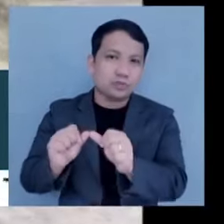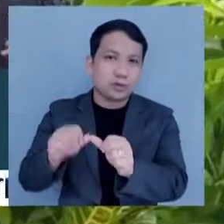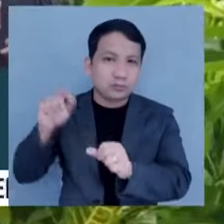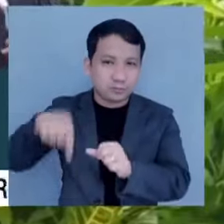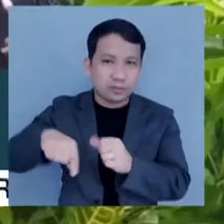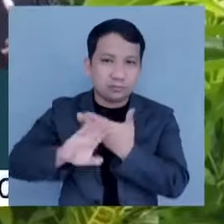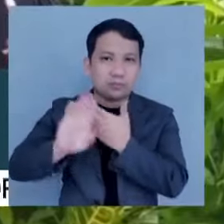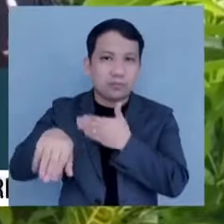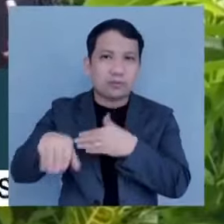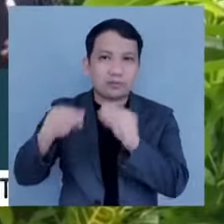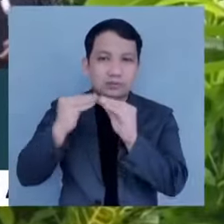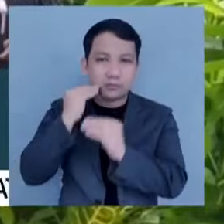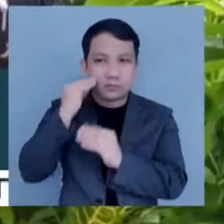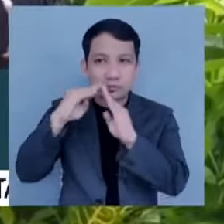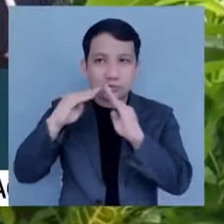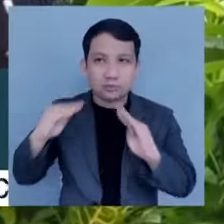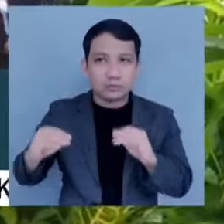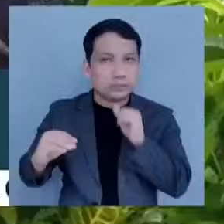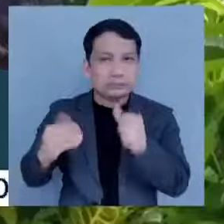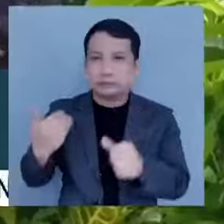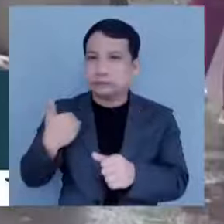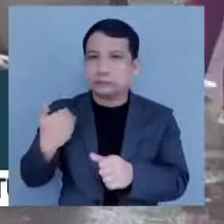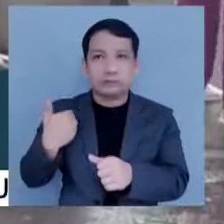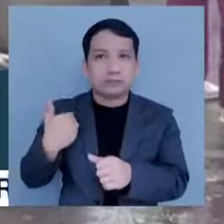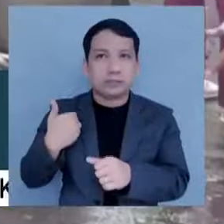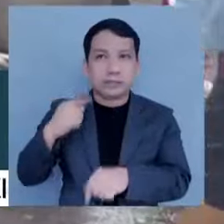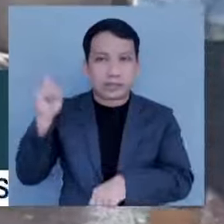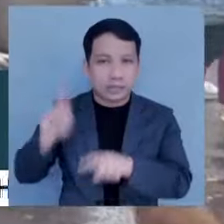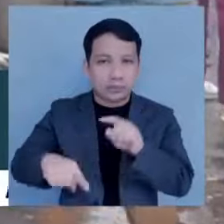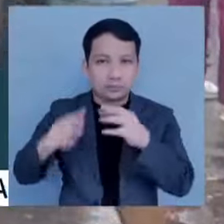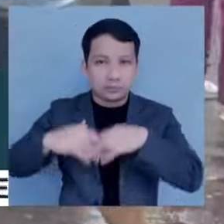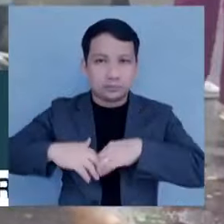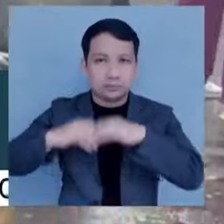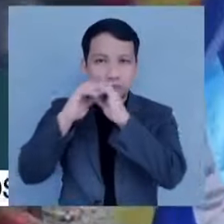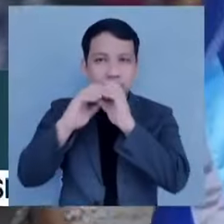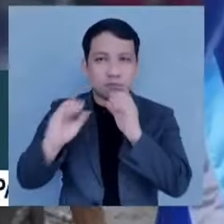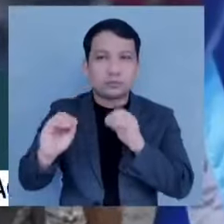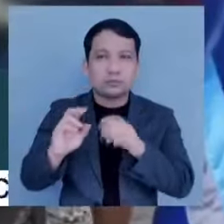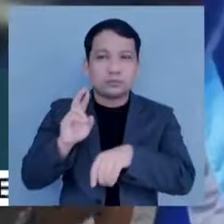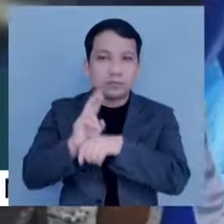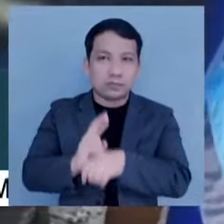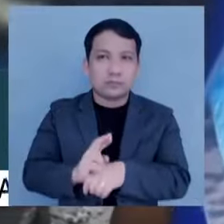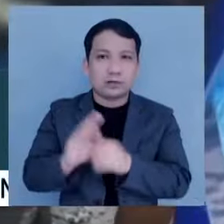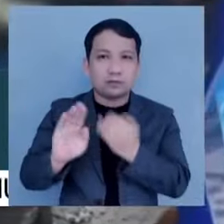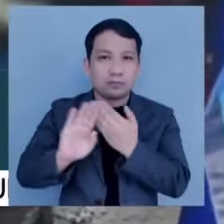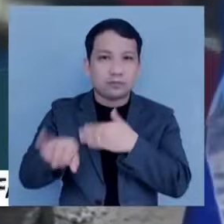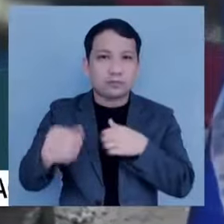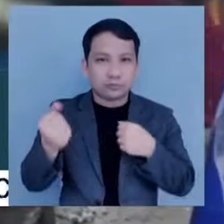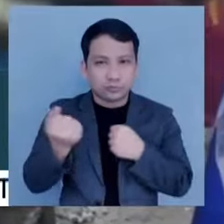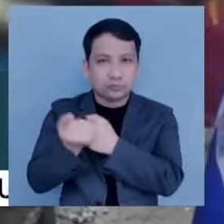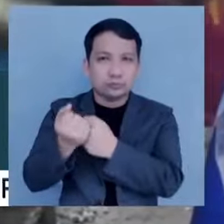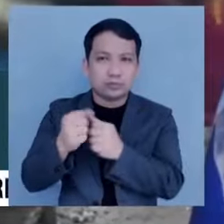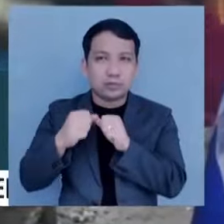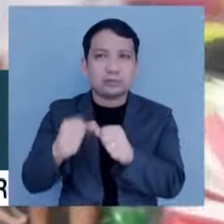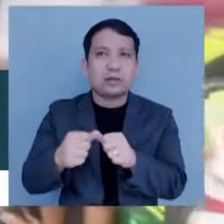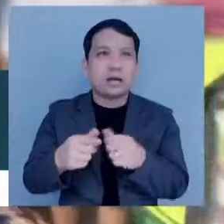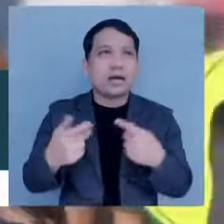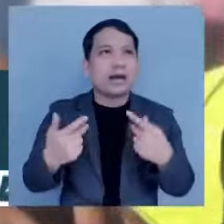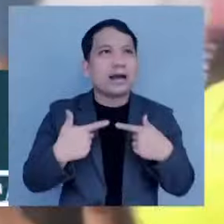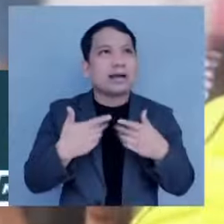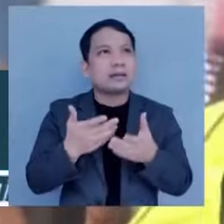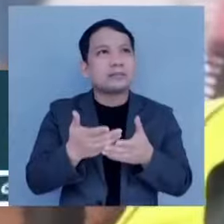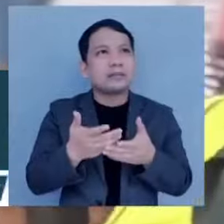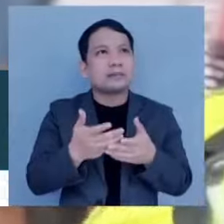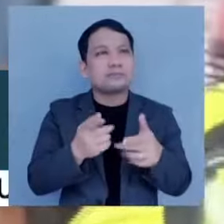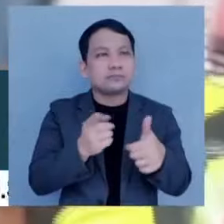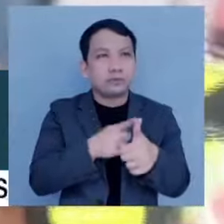their homes and still not be ready to get up on their feet. So we'll have to do the recovery stage of that. On top of the family food packs, Carmina,